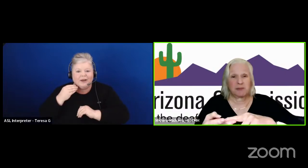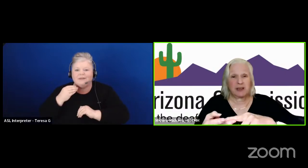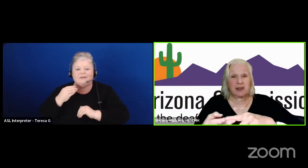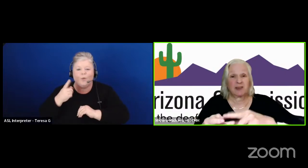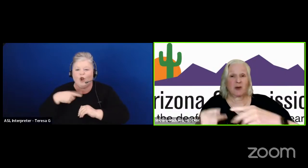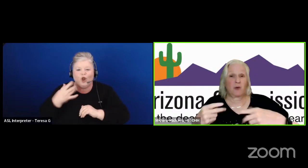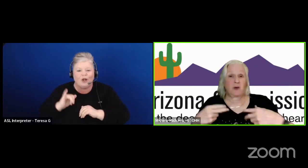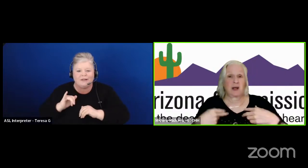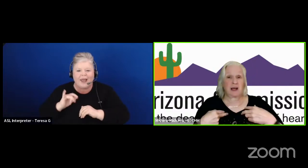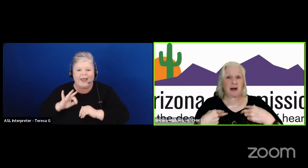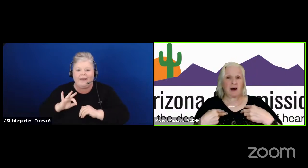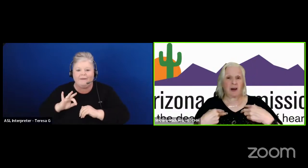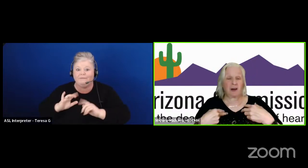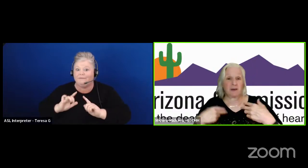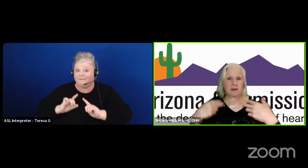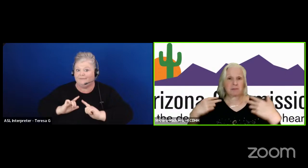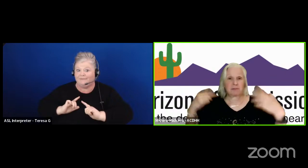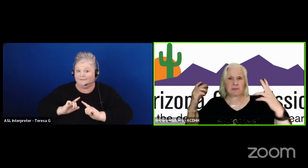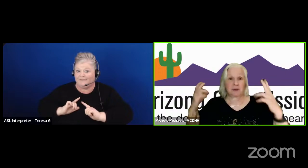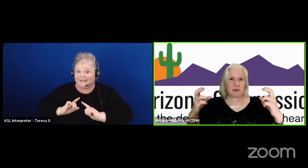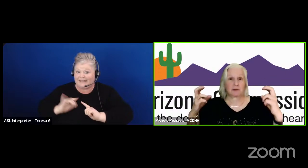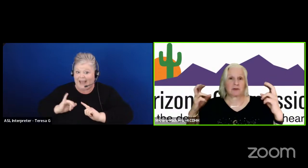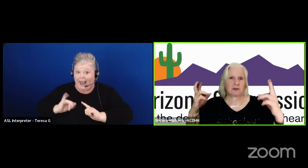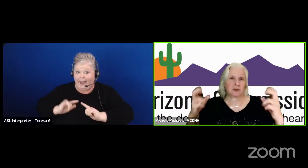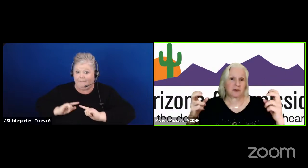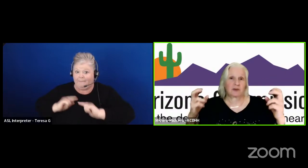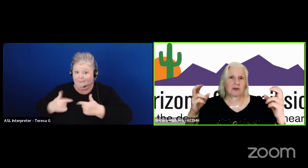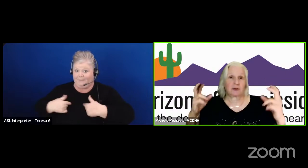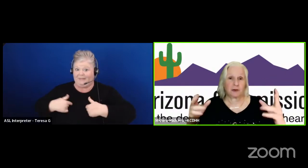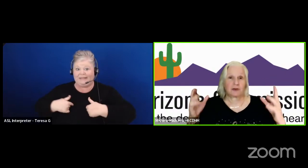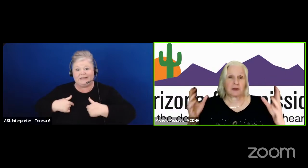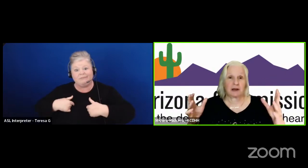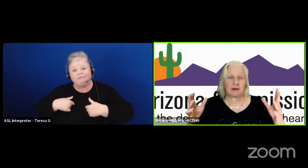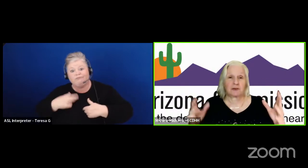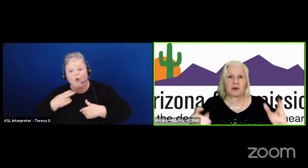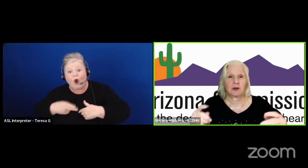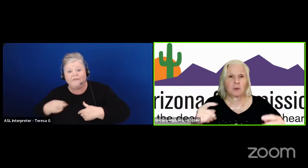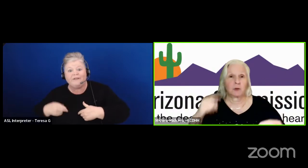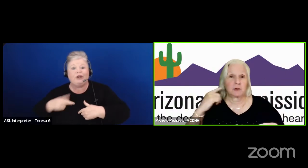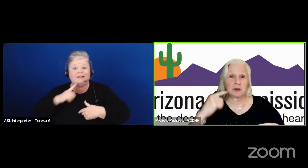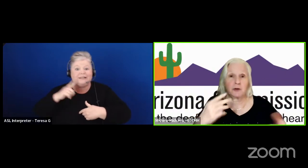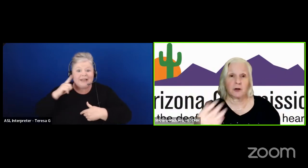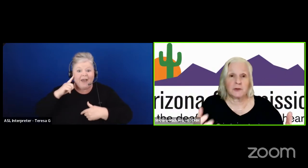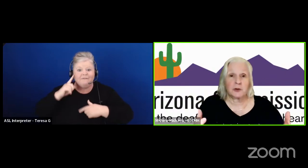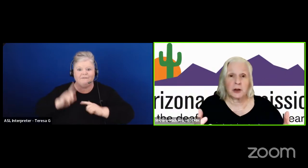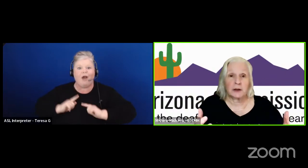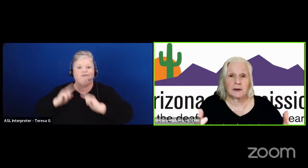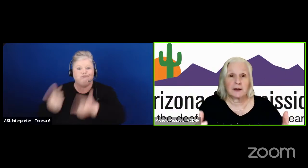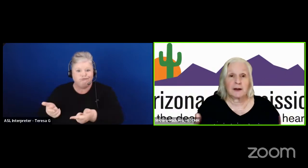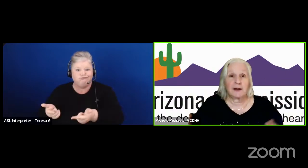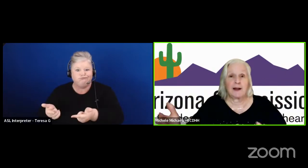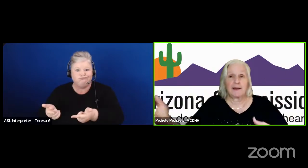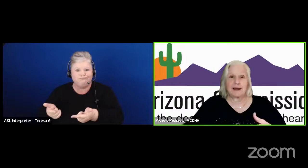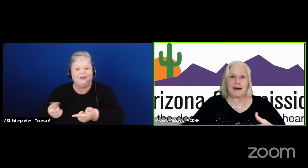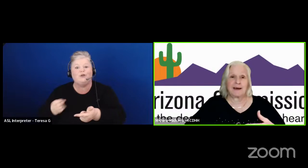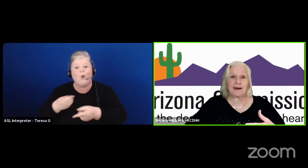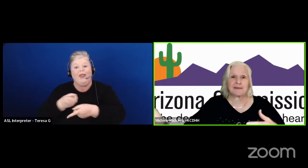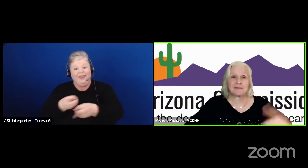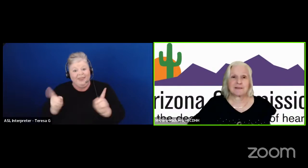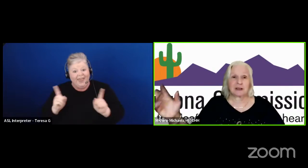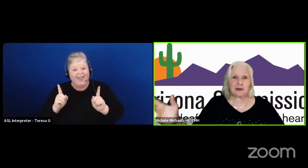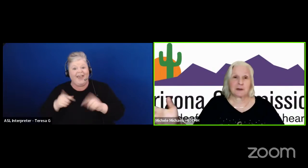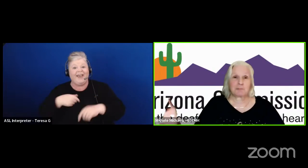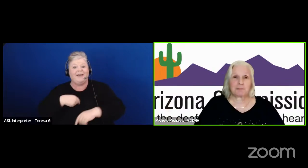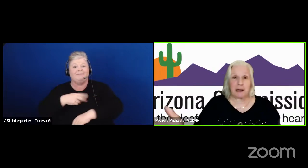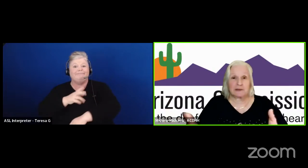flipped. So all of the doctors and nurses and clerks and things were deaf or hard of hearing. And they,